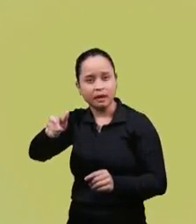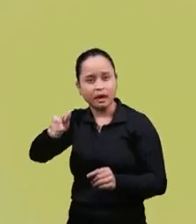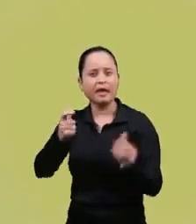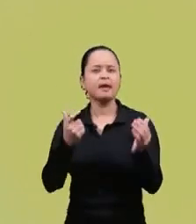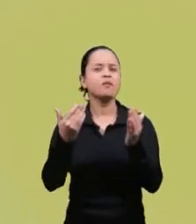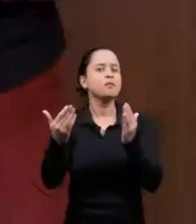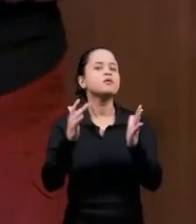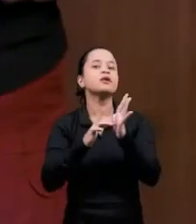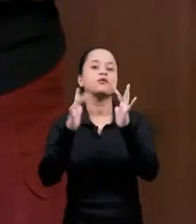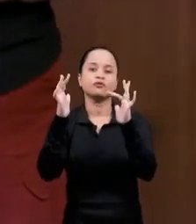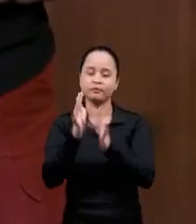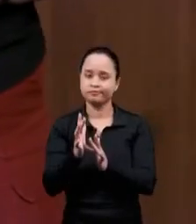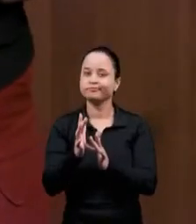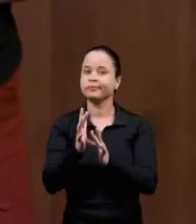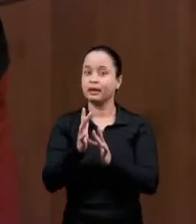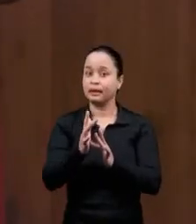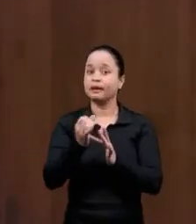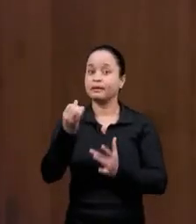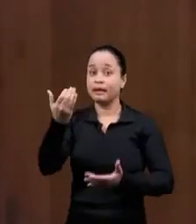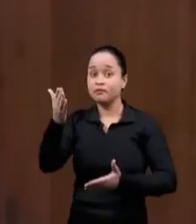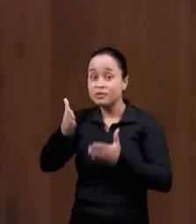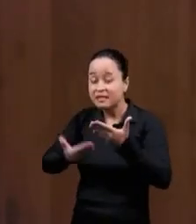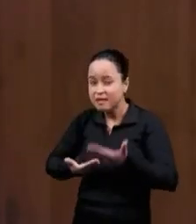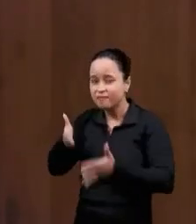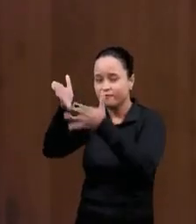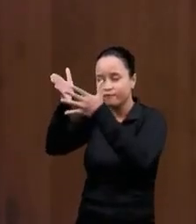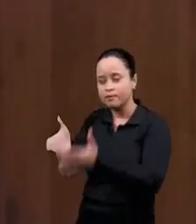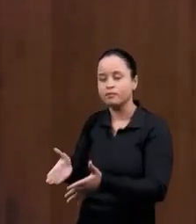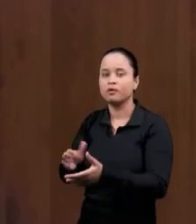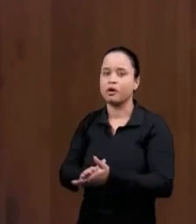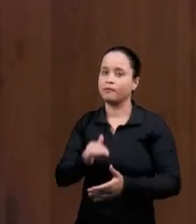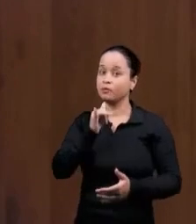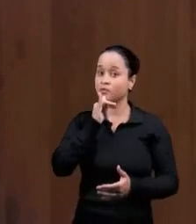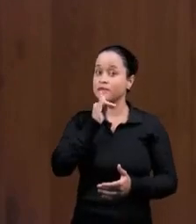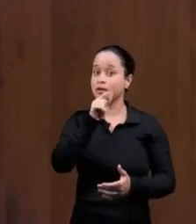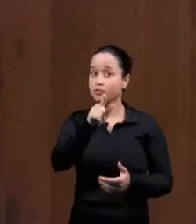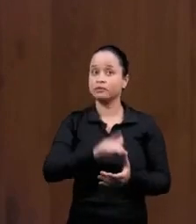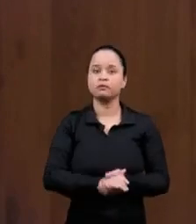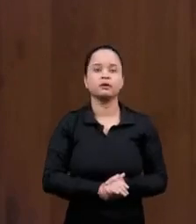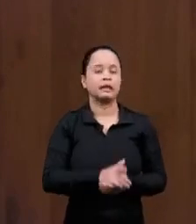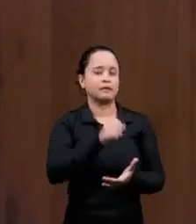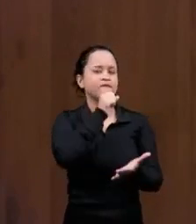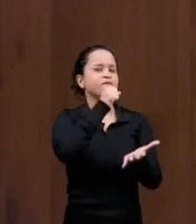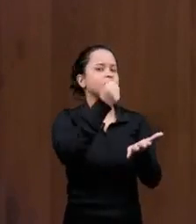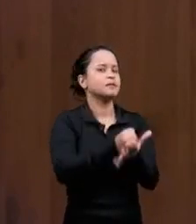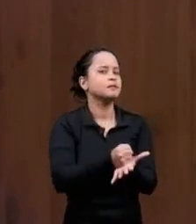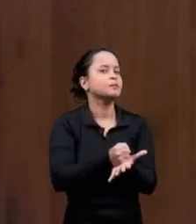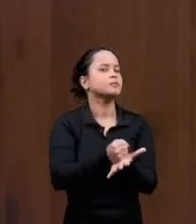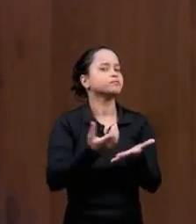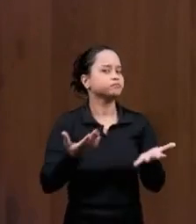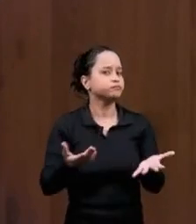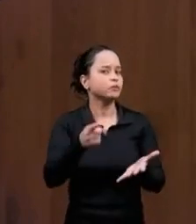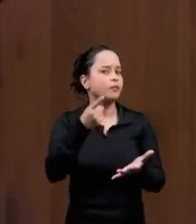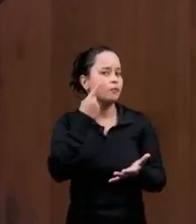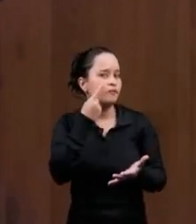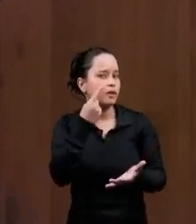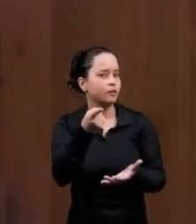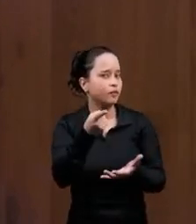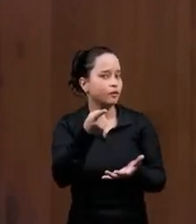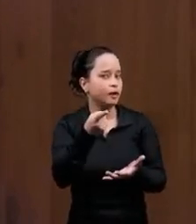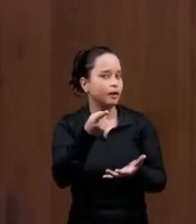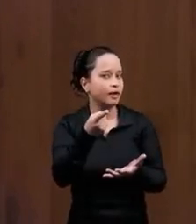servants, through their faithful actions to the Lord. And we're going to see an example of a figure in the